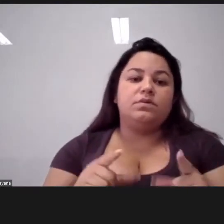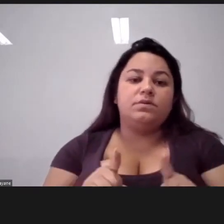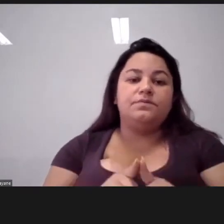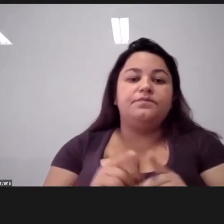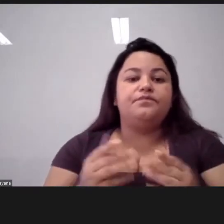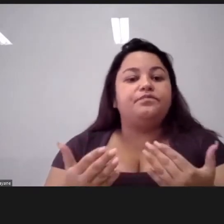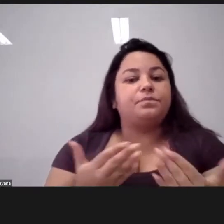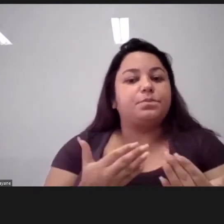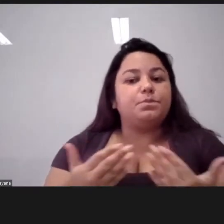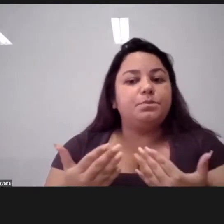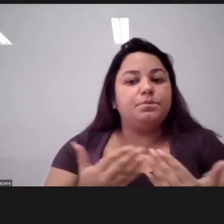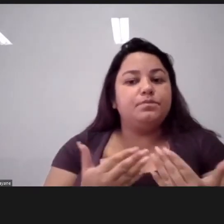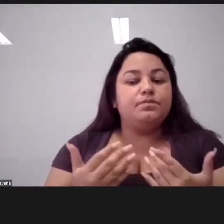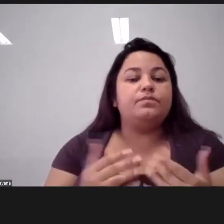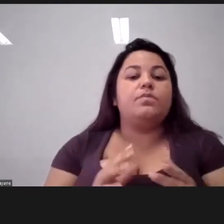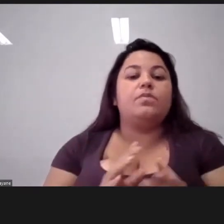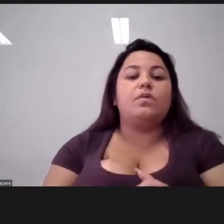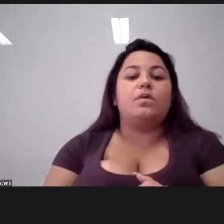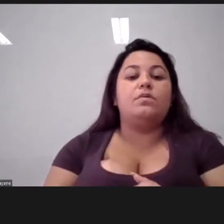that we've just heard about,